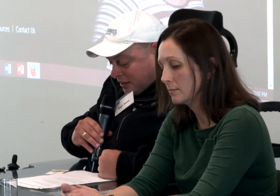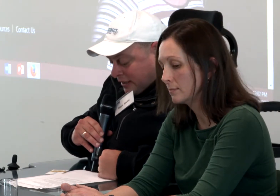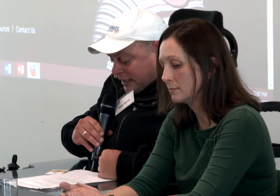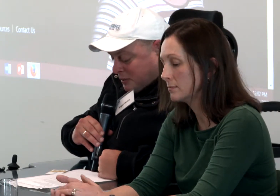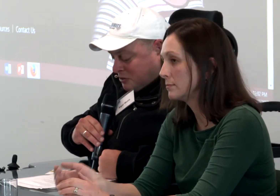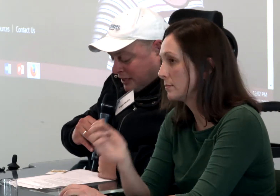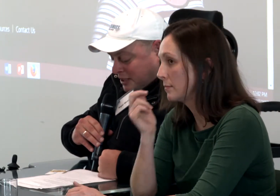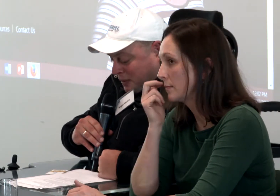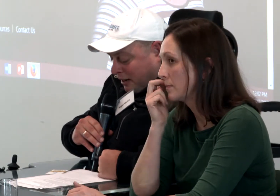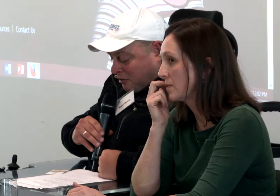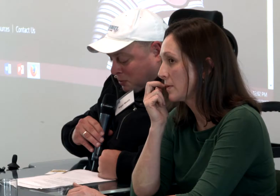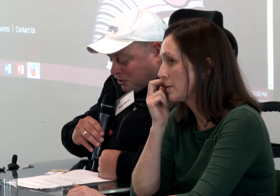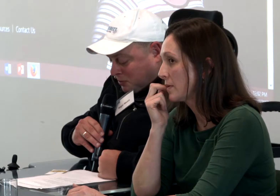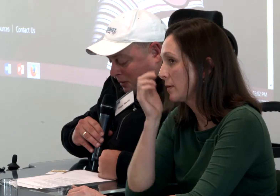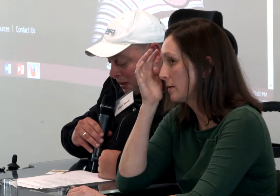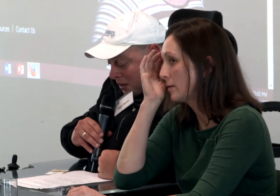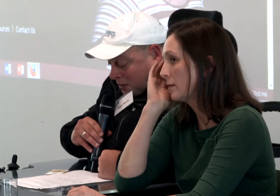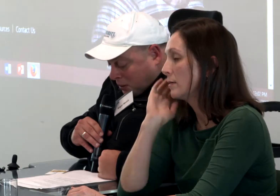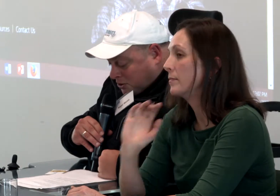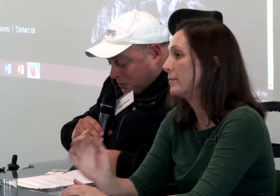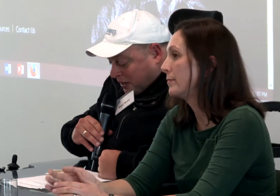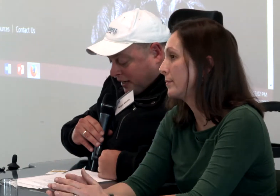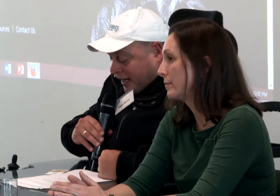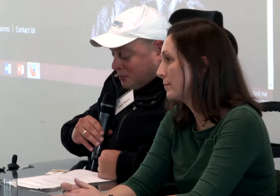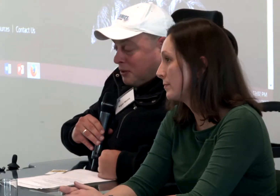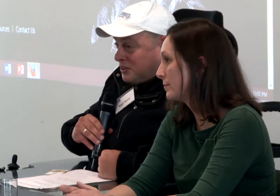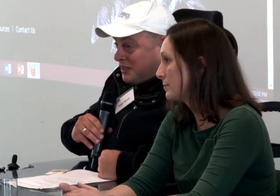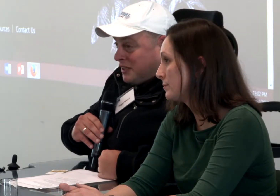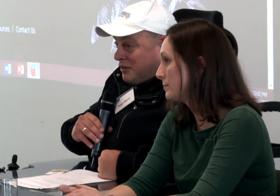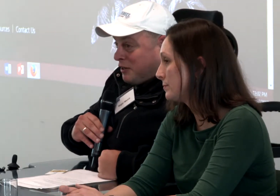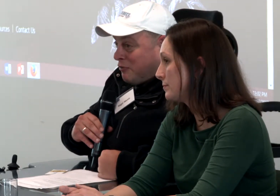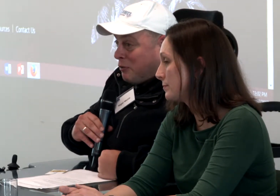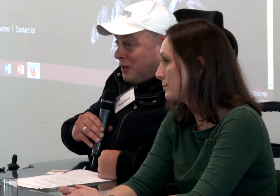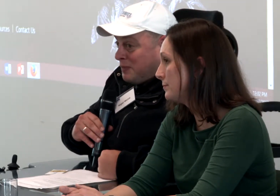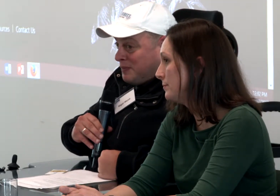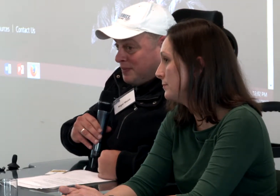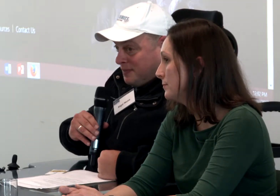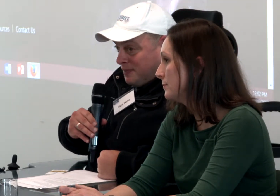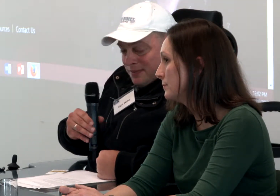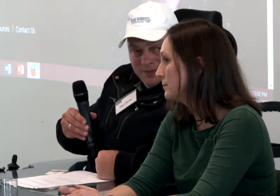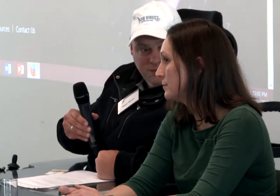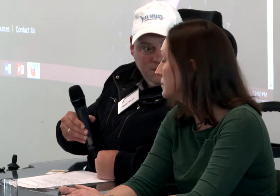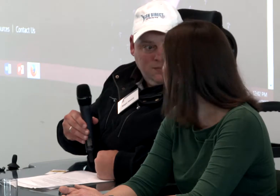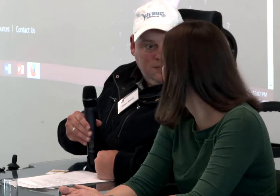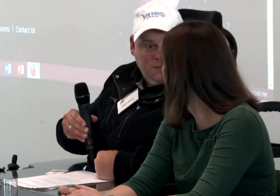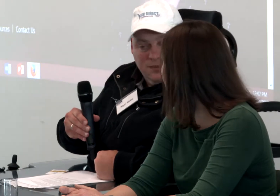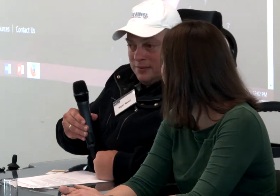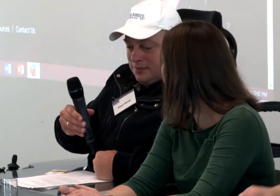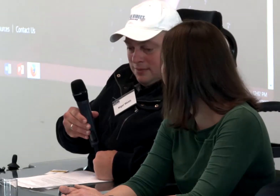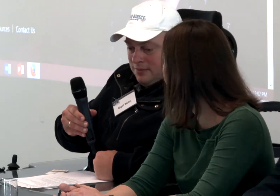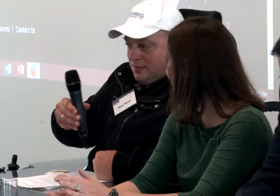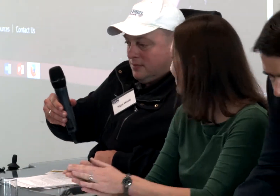shadows and demonstrates the power of possibility and positivity for everyone.